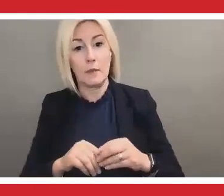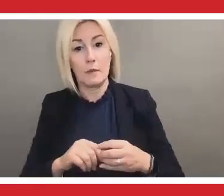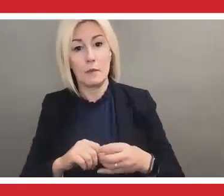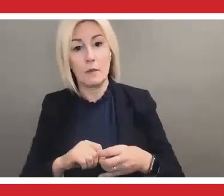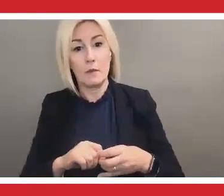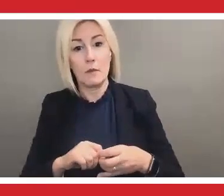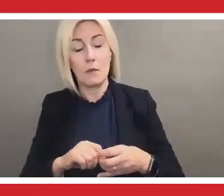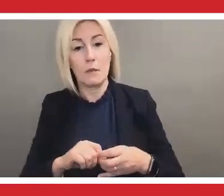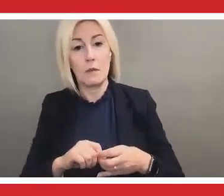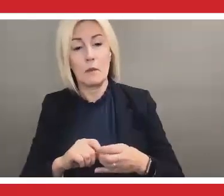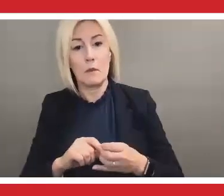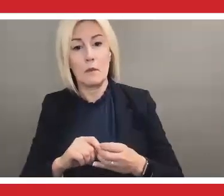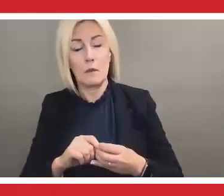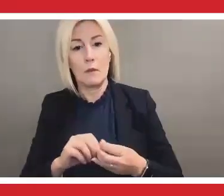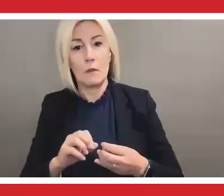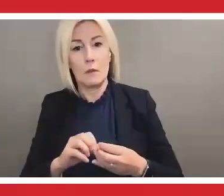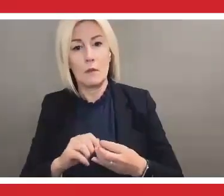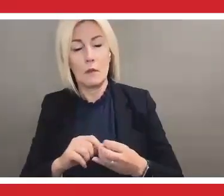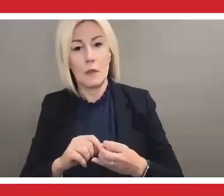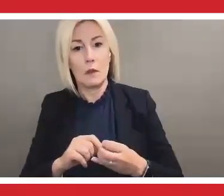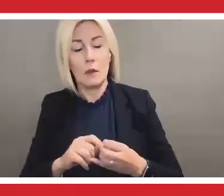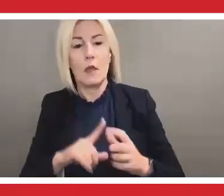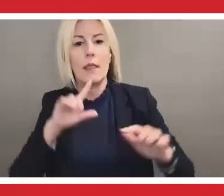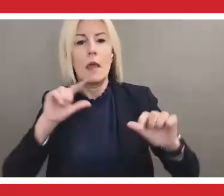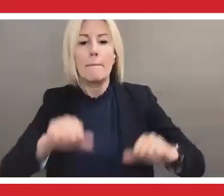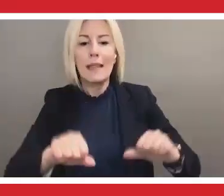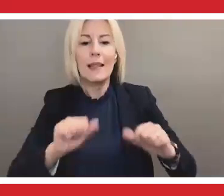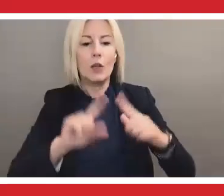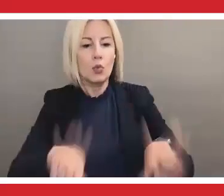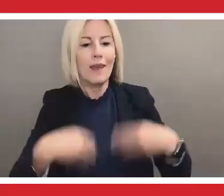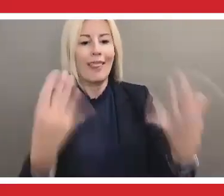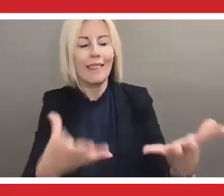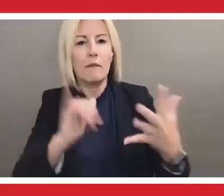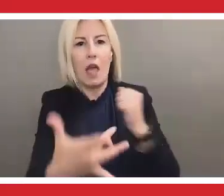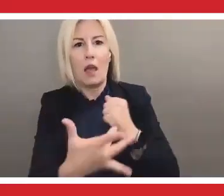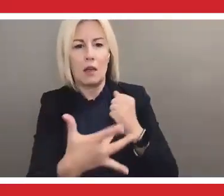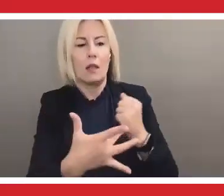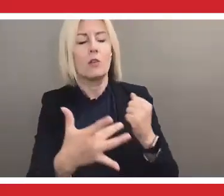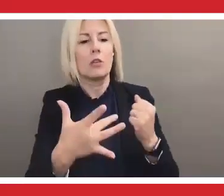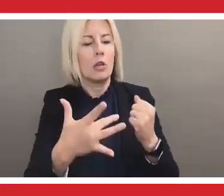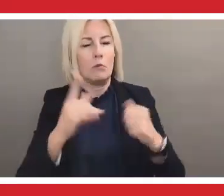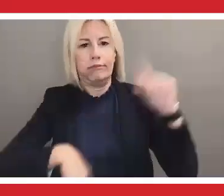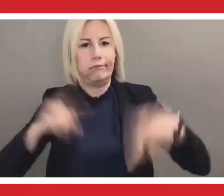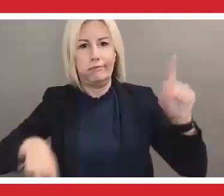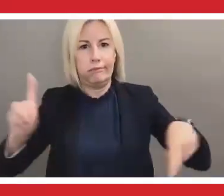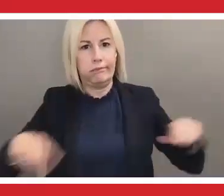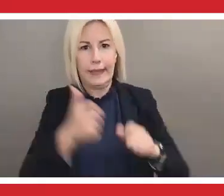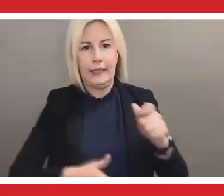capacity to deliver that digitalization varied enormously from place to place. And it's one of the reasons why